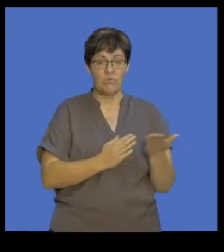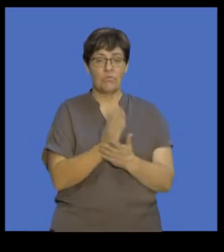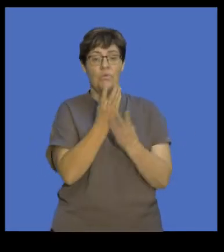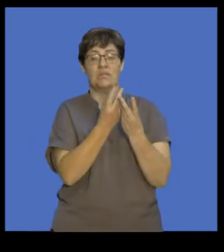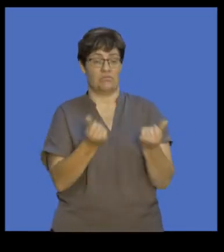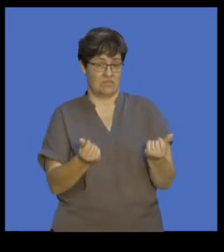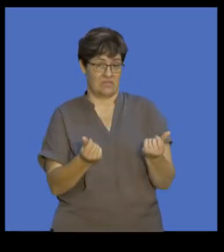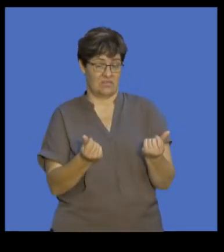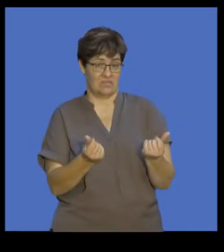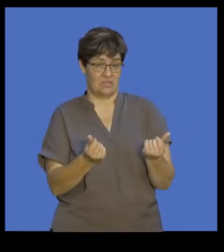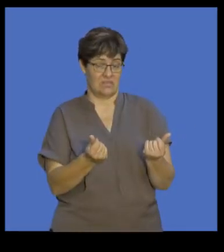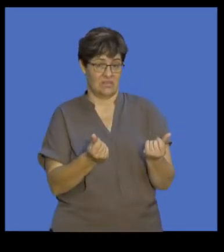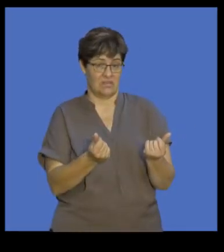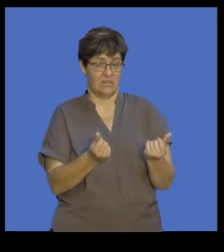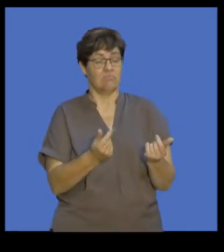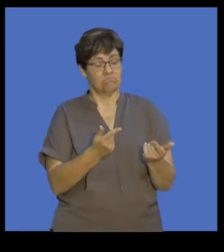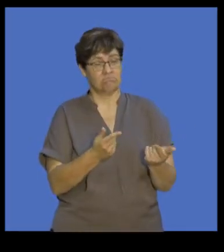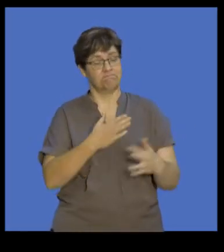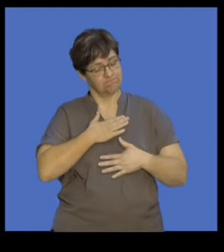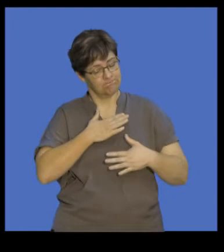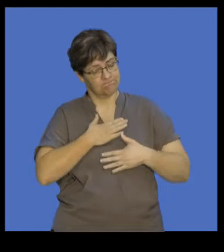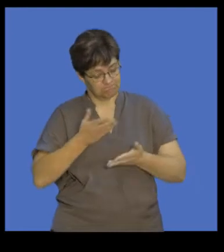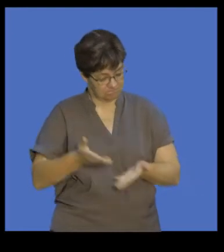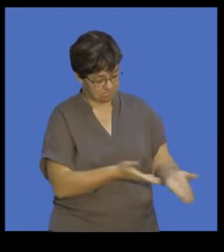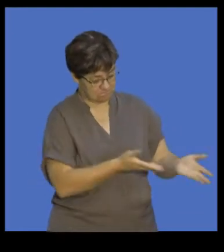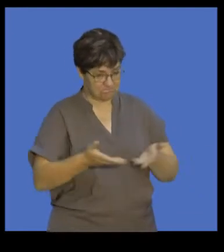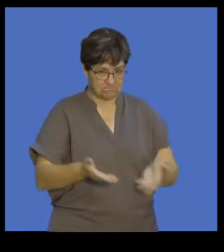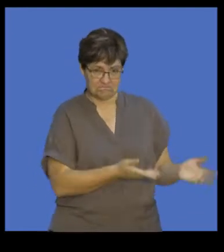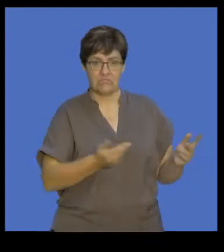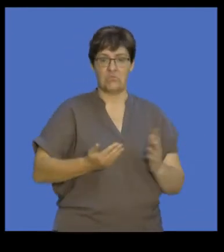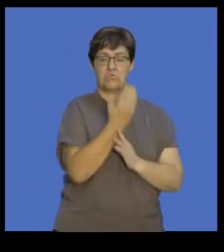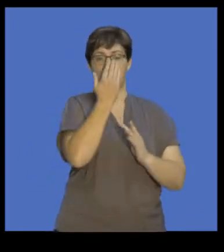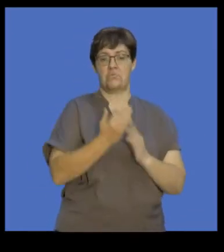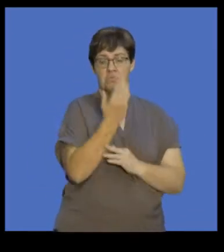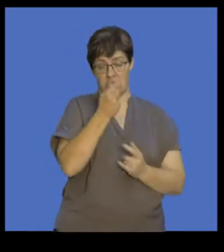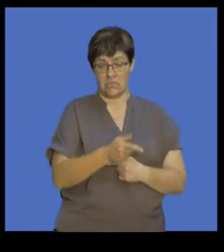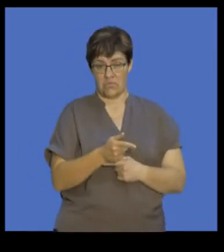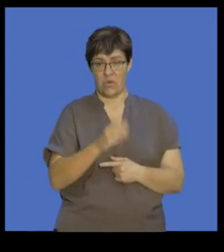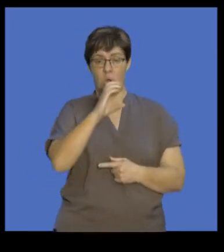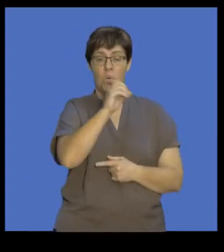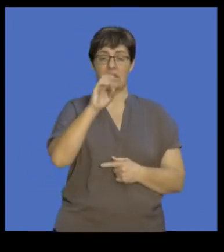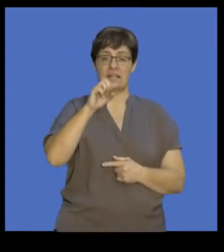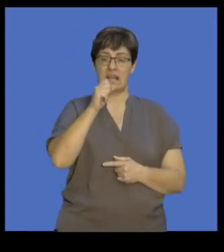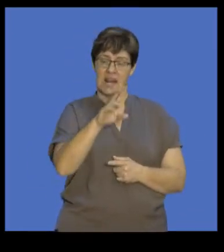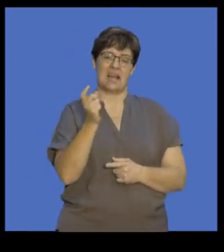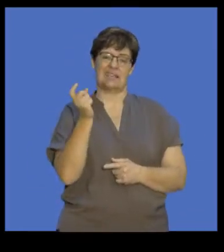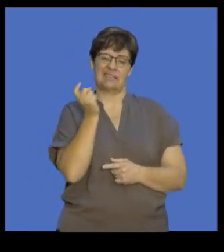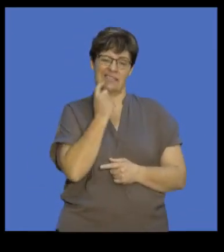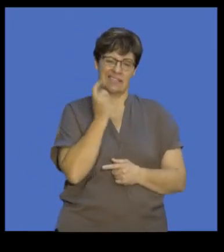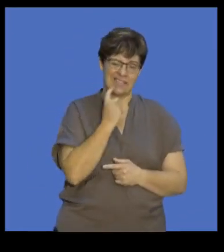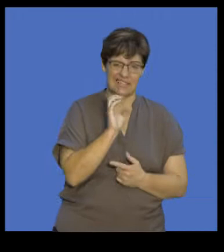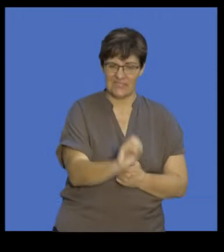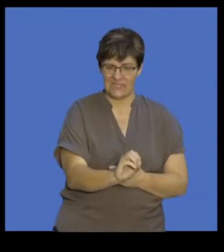materials which we would describe as conductors. So what are conductors? These are metallic,